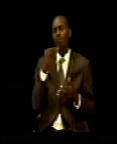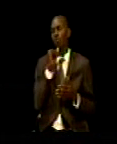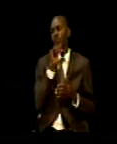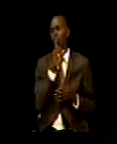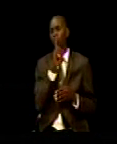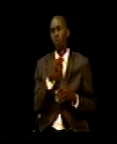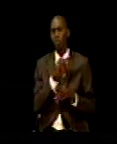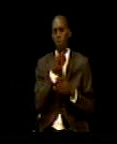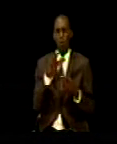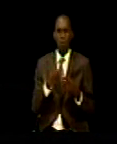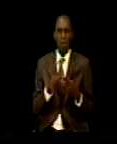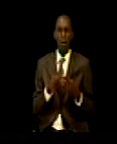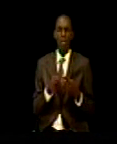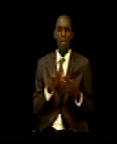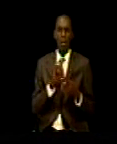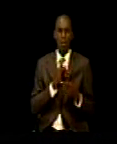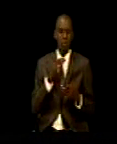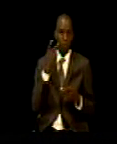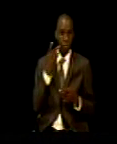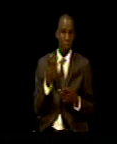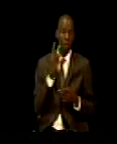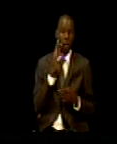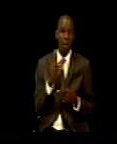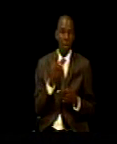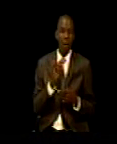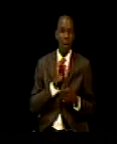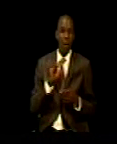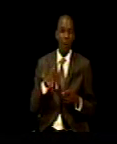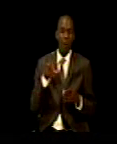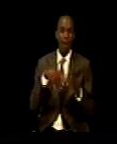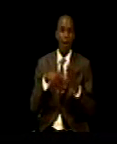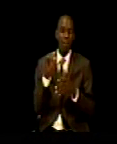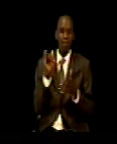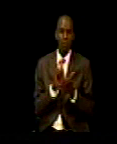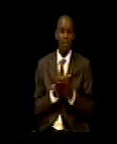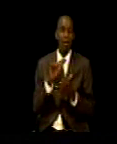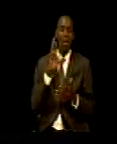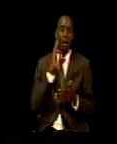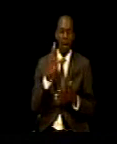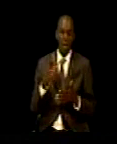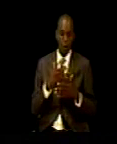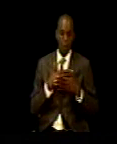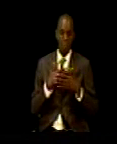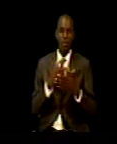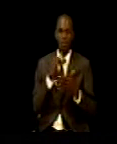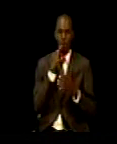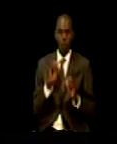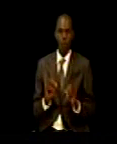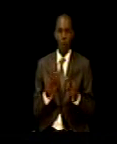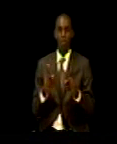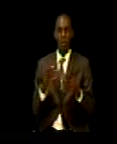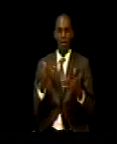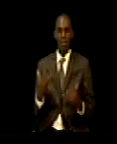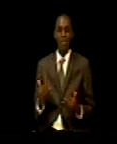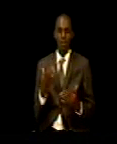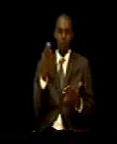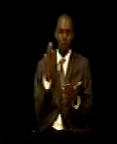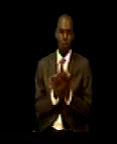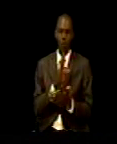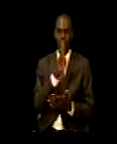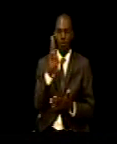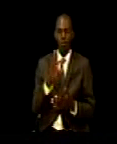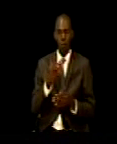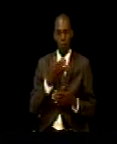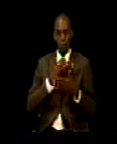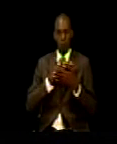devotion, I discovered that the oxygen saturation has normalized, so we have to stop the oxygen. The woman was fully conscious,